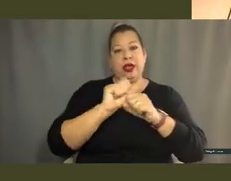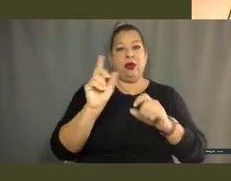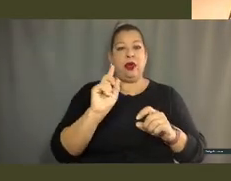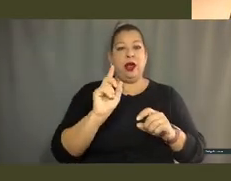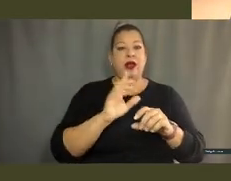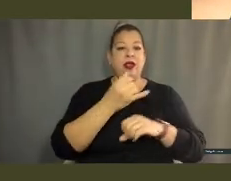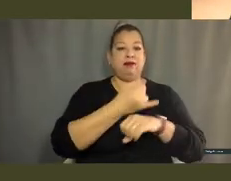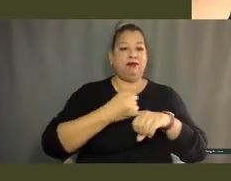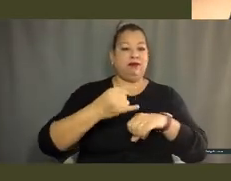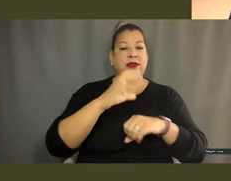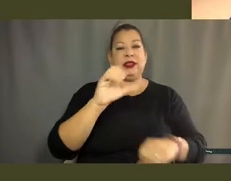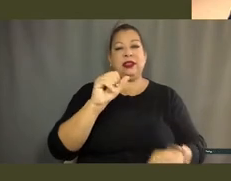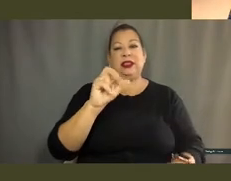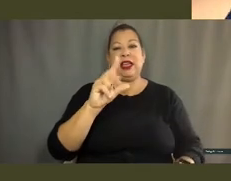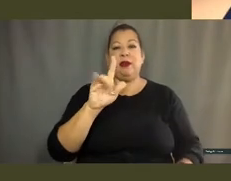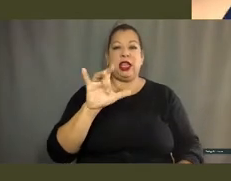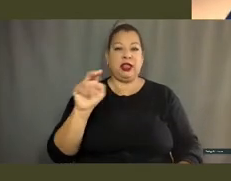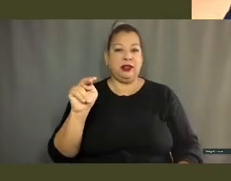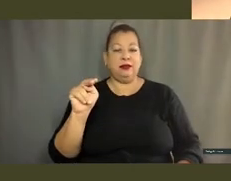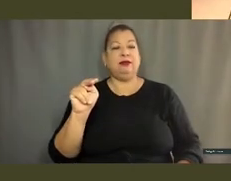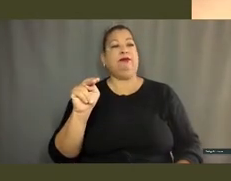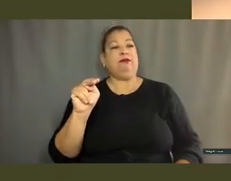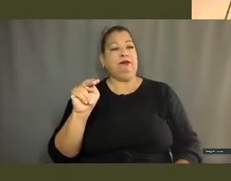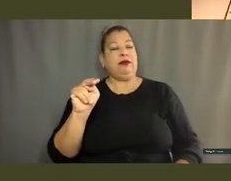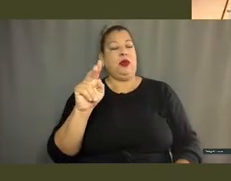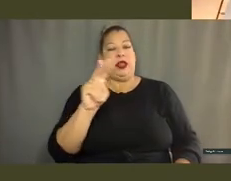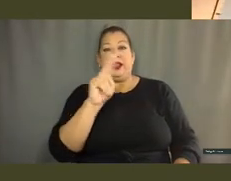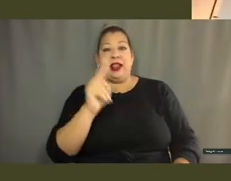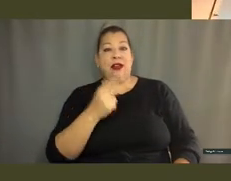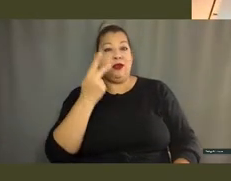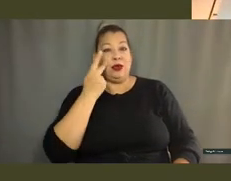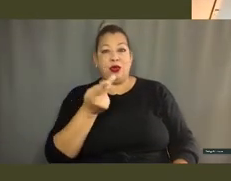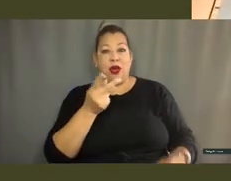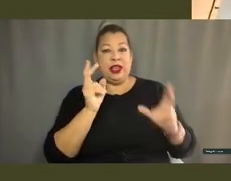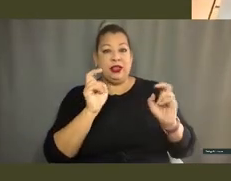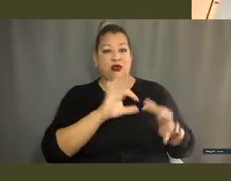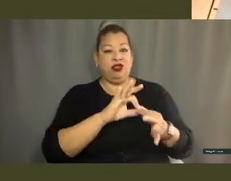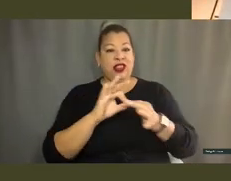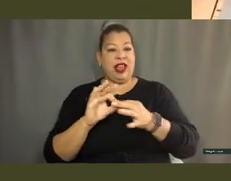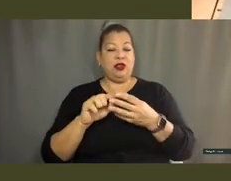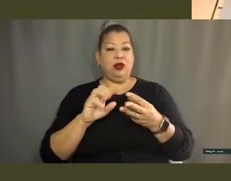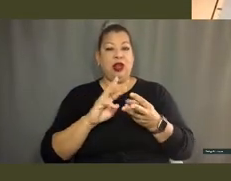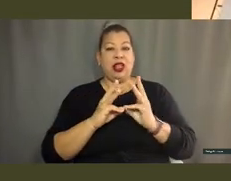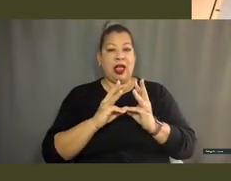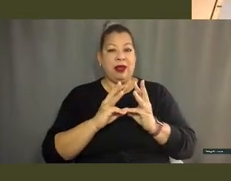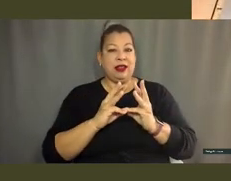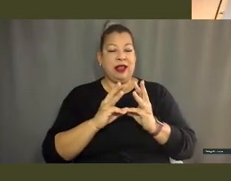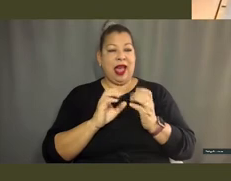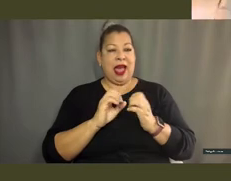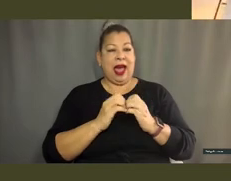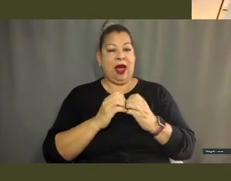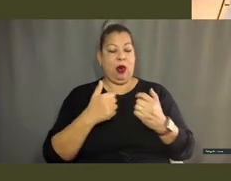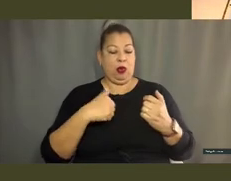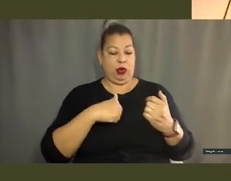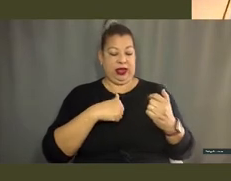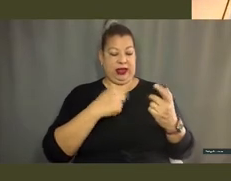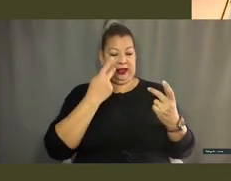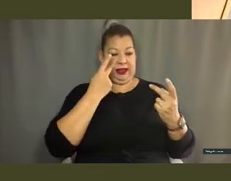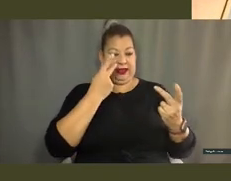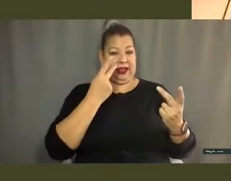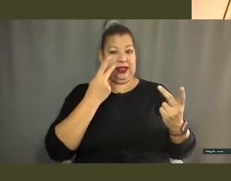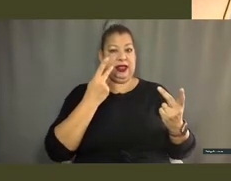often said was that we never saw issues around climate and the way we see it manifesting in